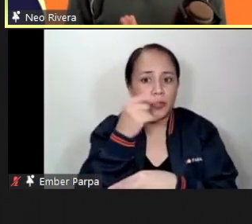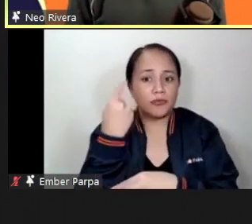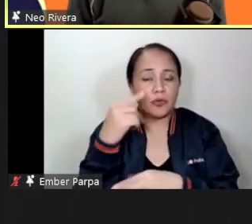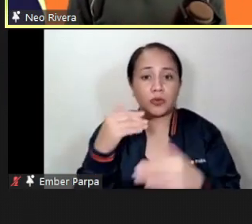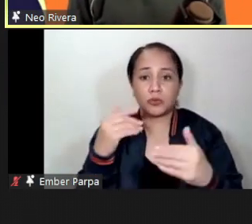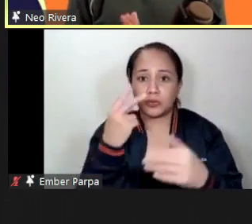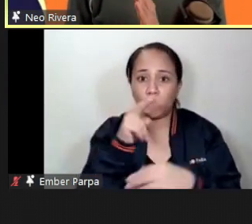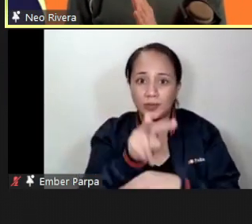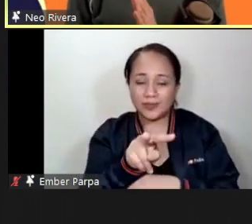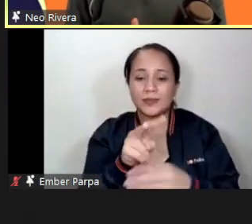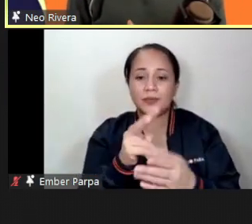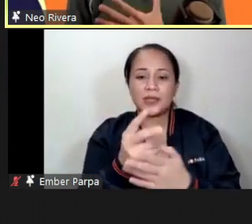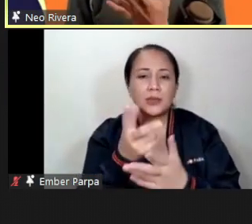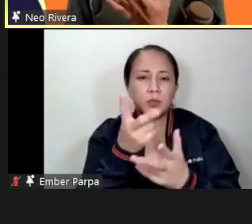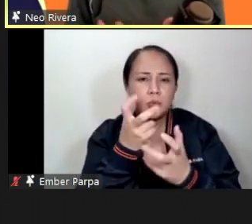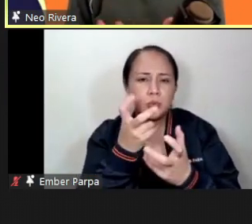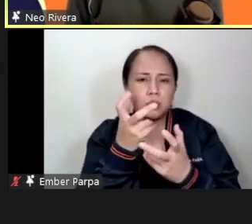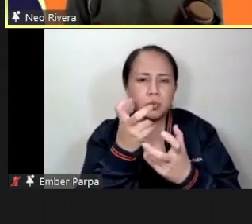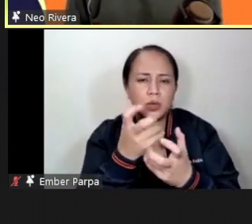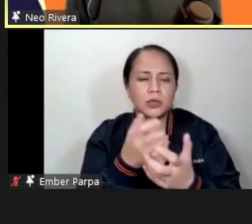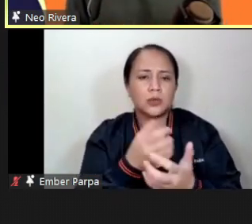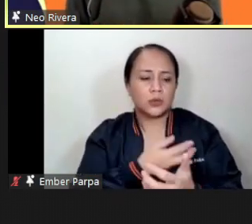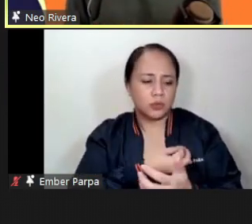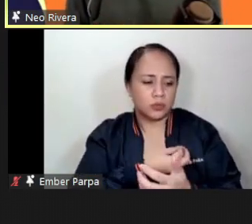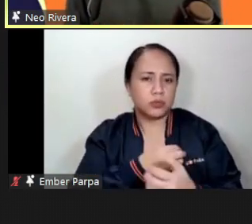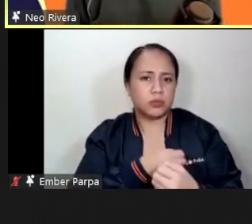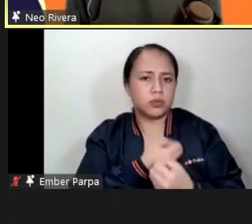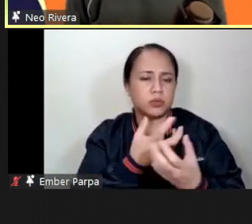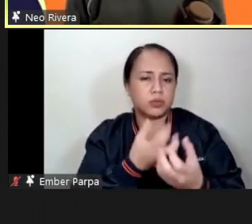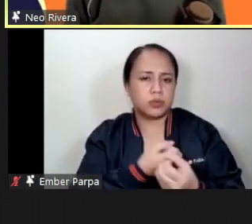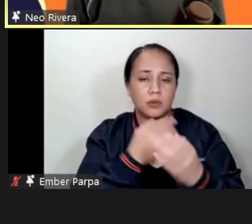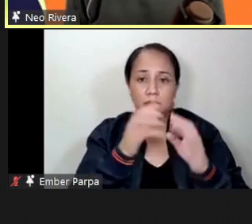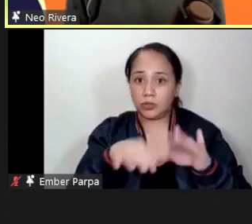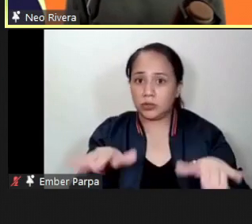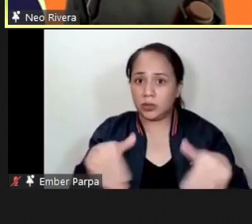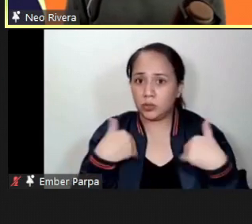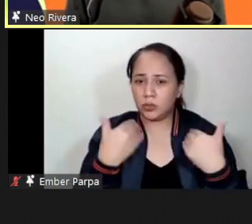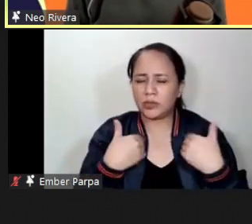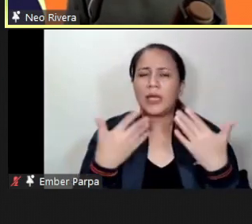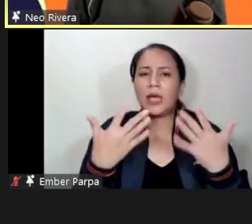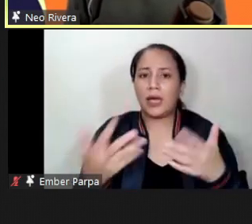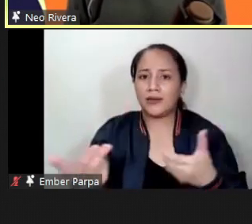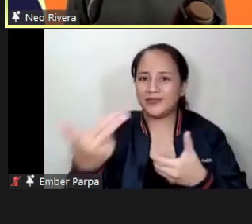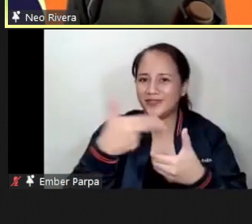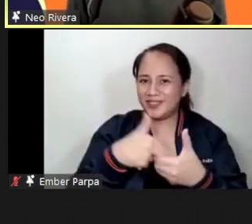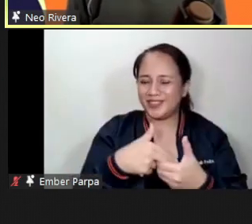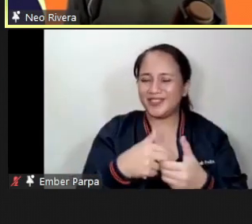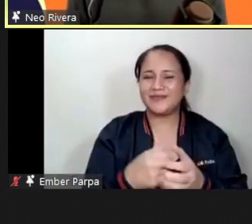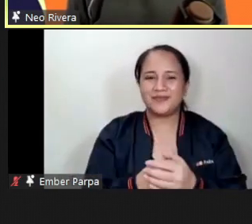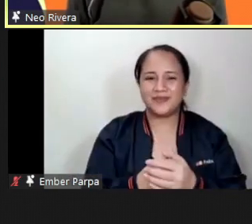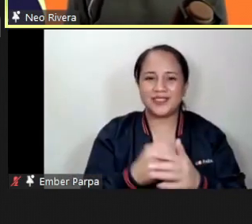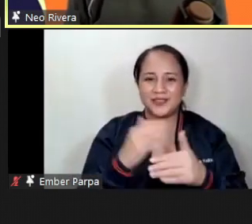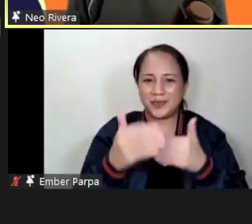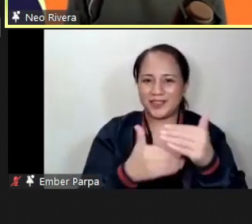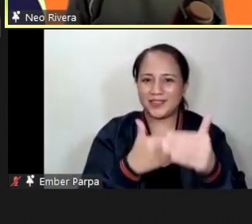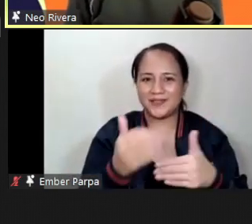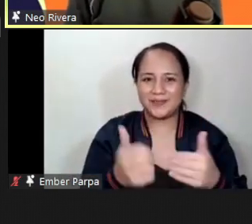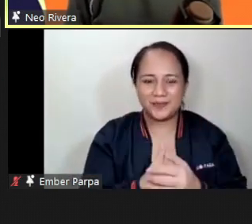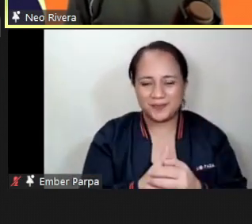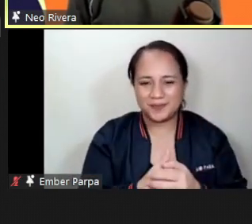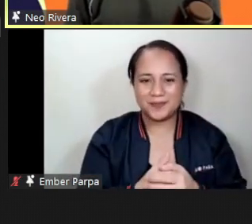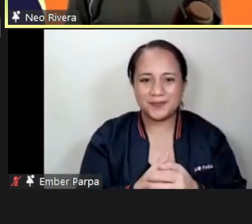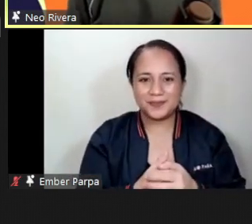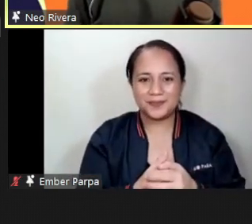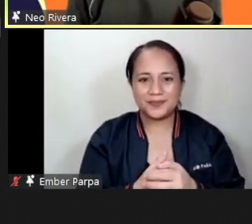to watch and hear the sentiments of the children and youth who have joined this process.